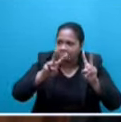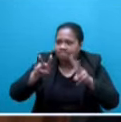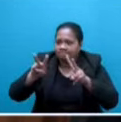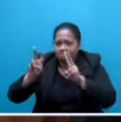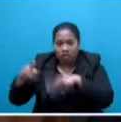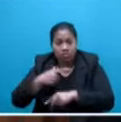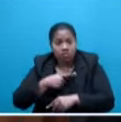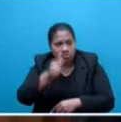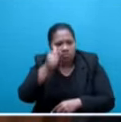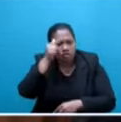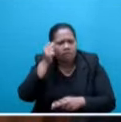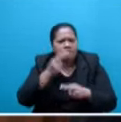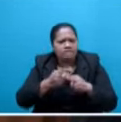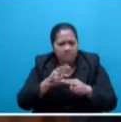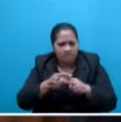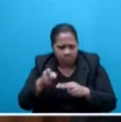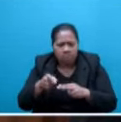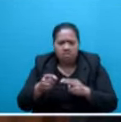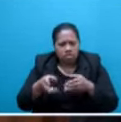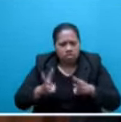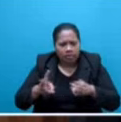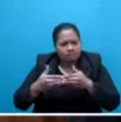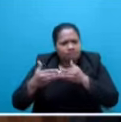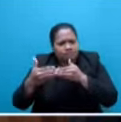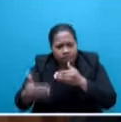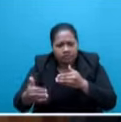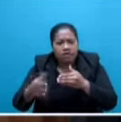a way forward for this industry.